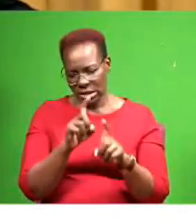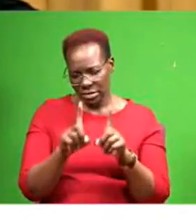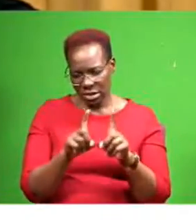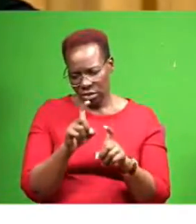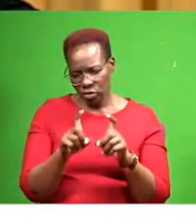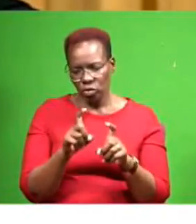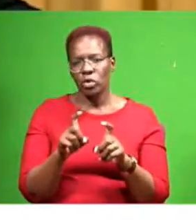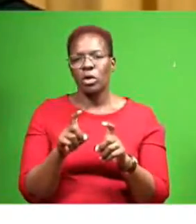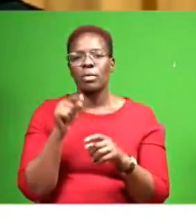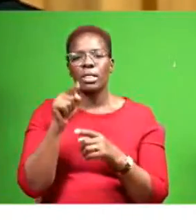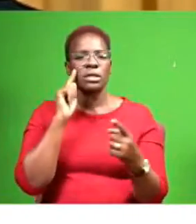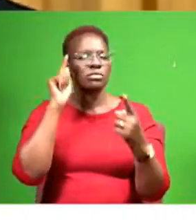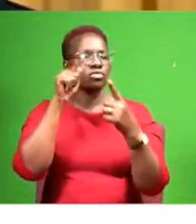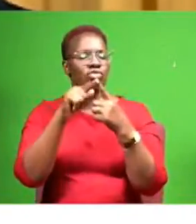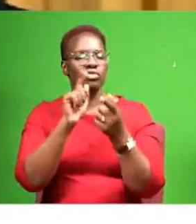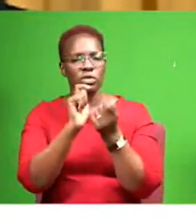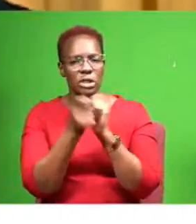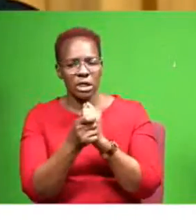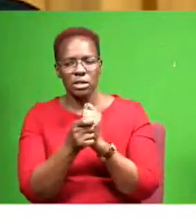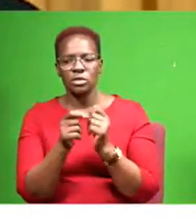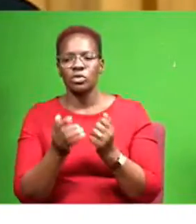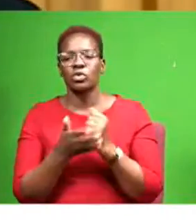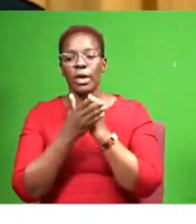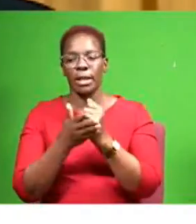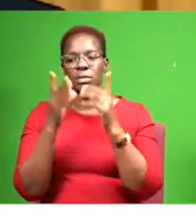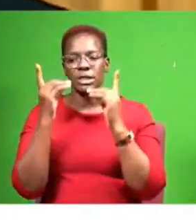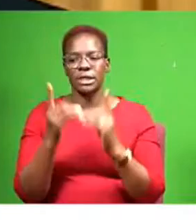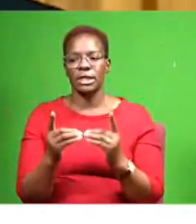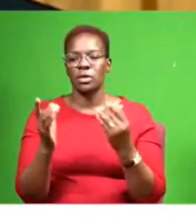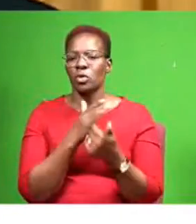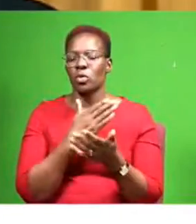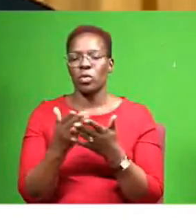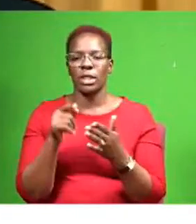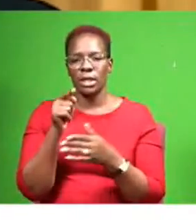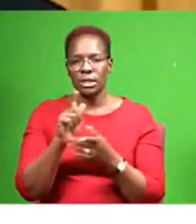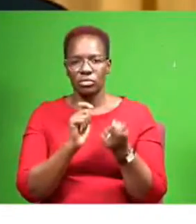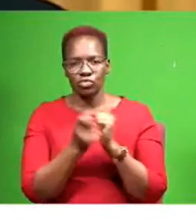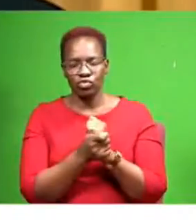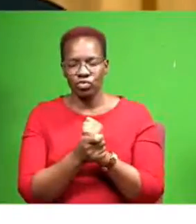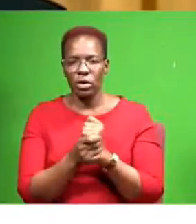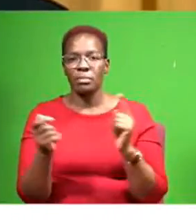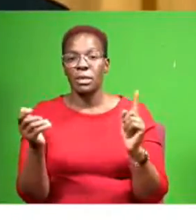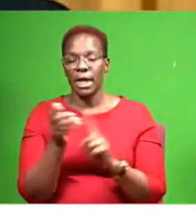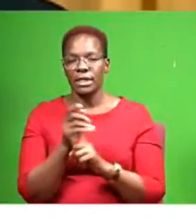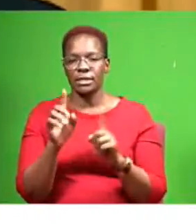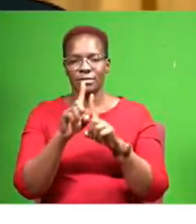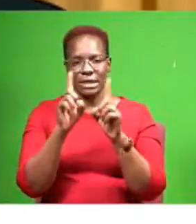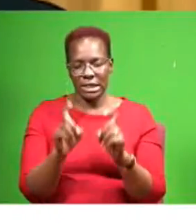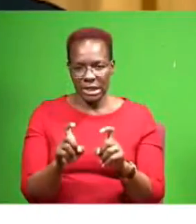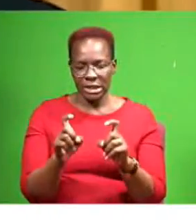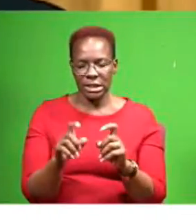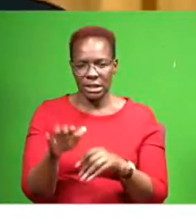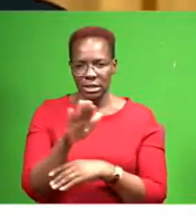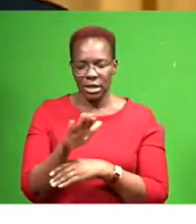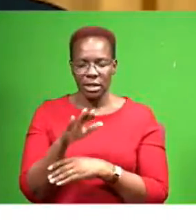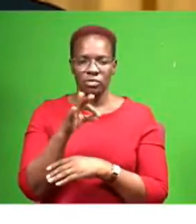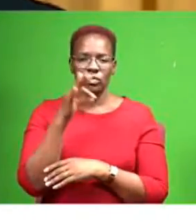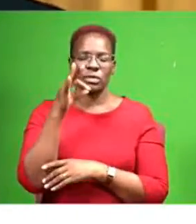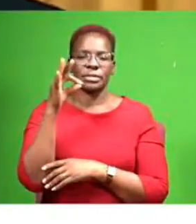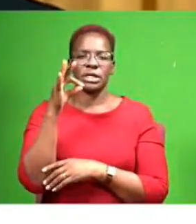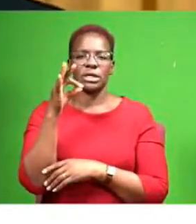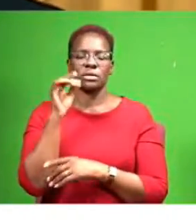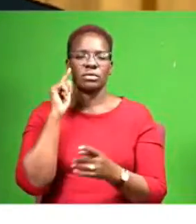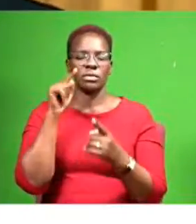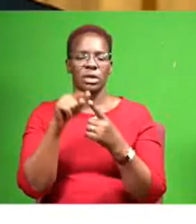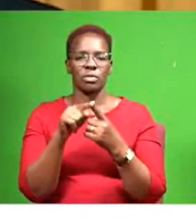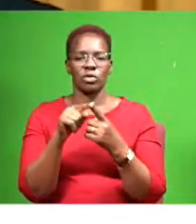the purported amendment in order to determine whether the amendment meets the substantive test in regard to the spirit and